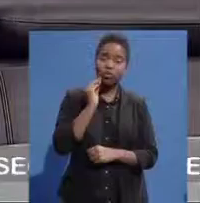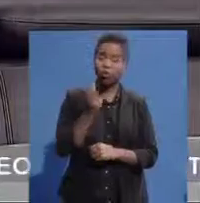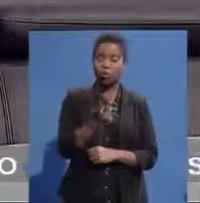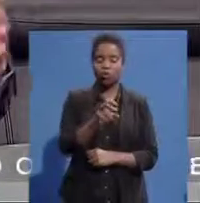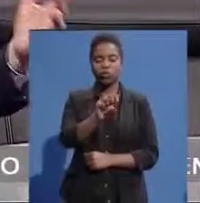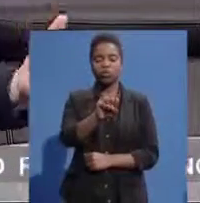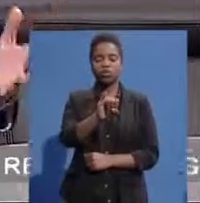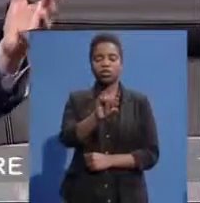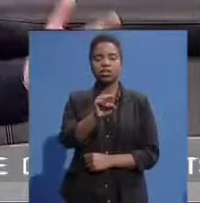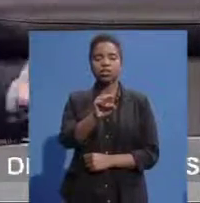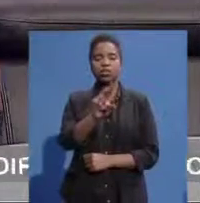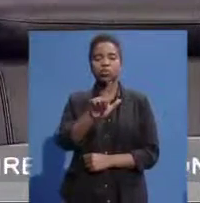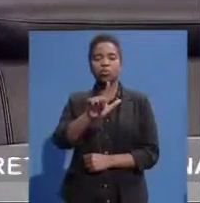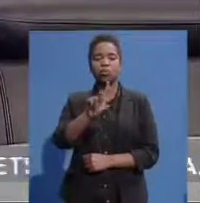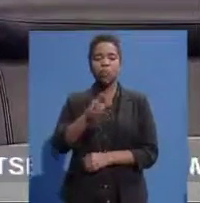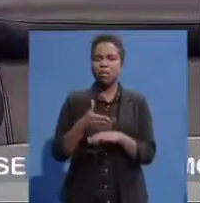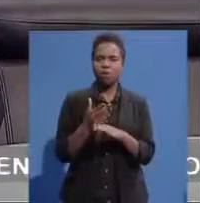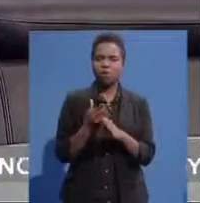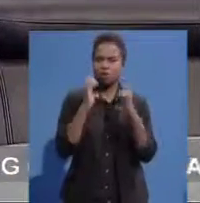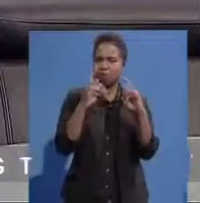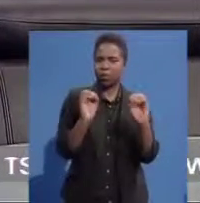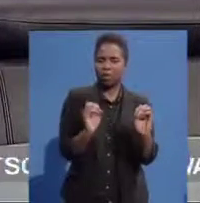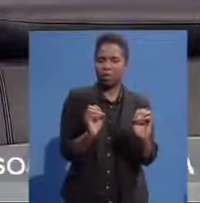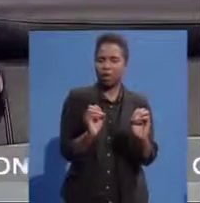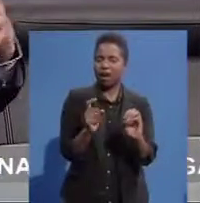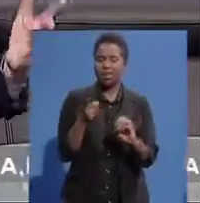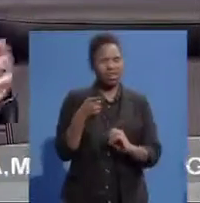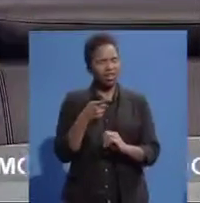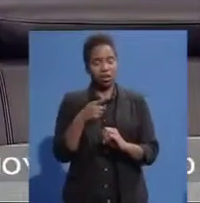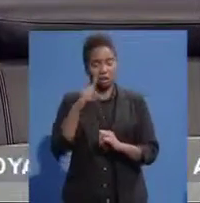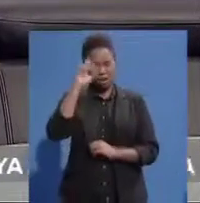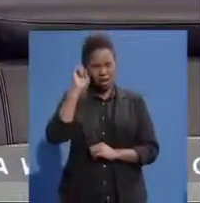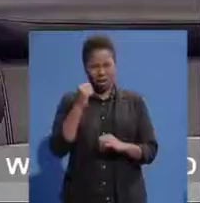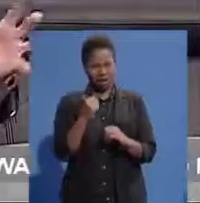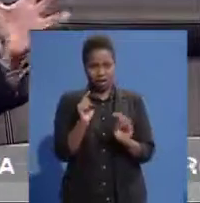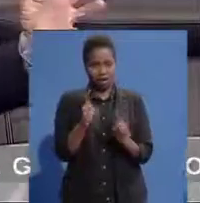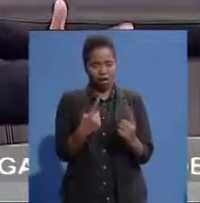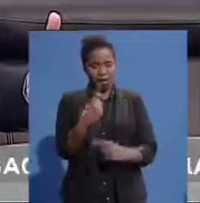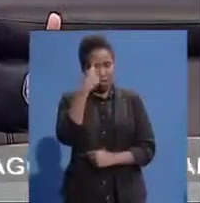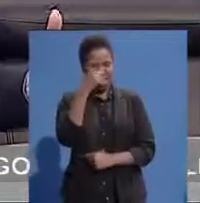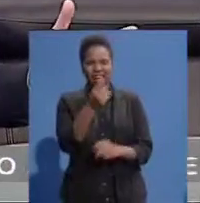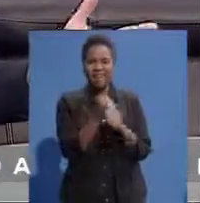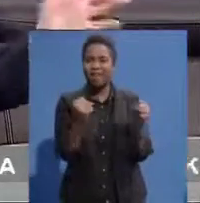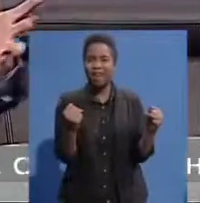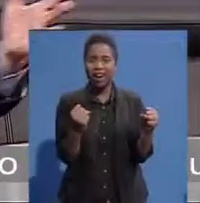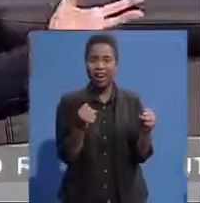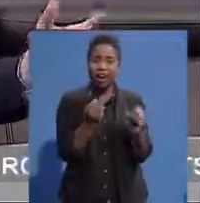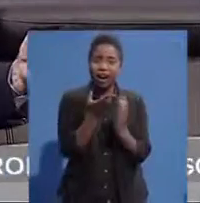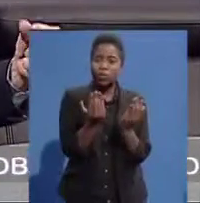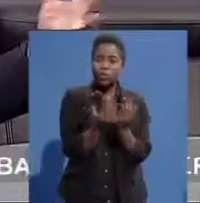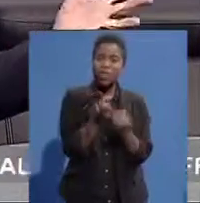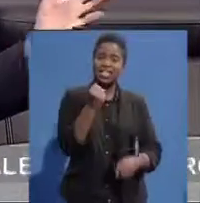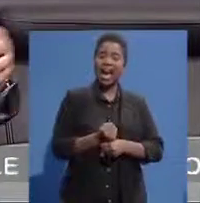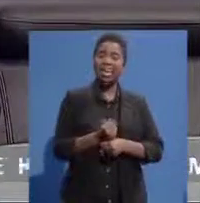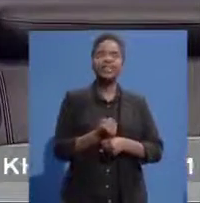education. He said he could never believe that Walter Sisulu had not been beyond standard 6. What's that in